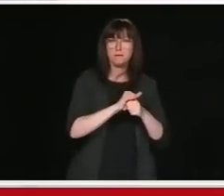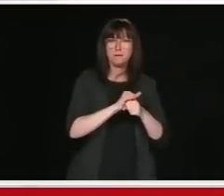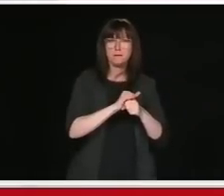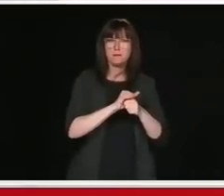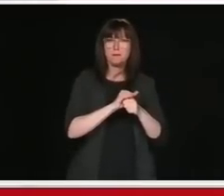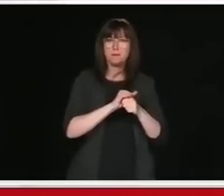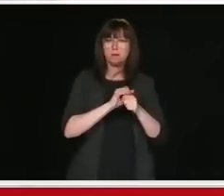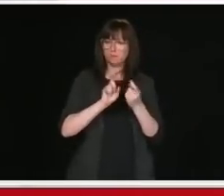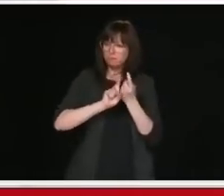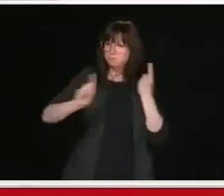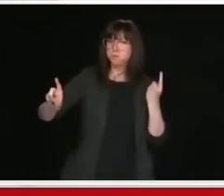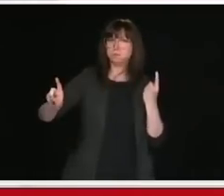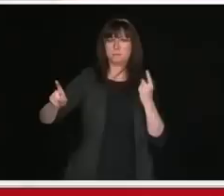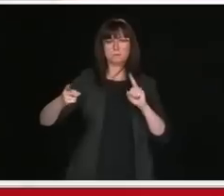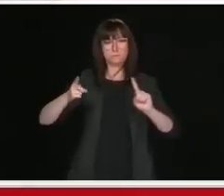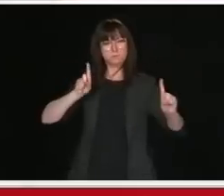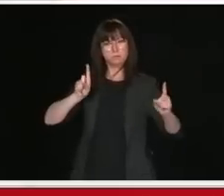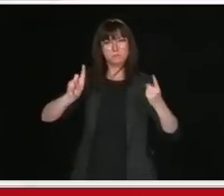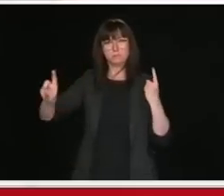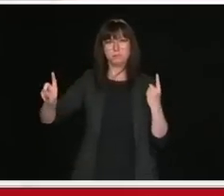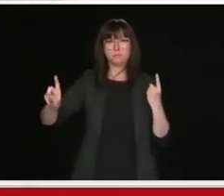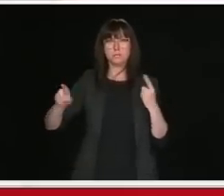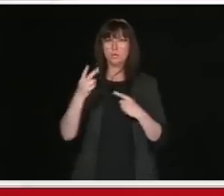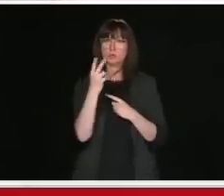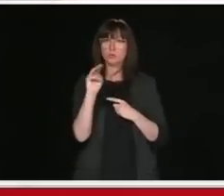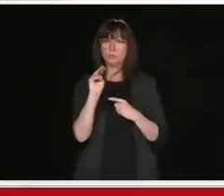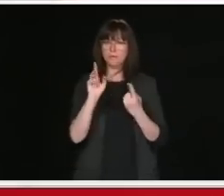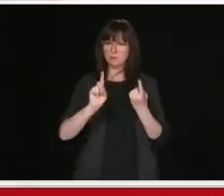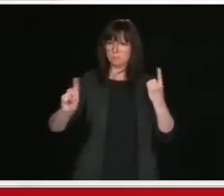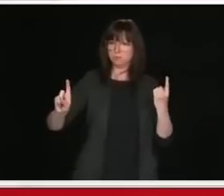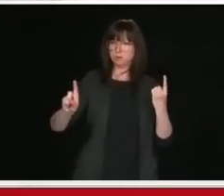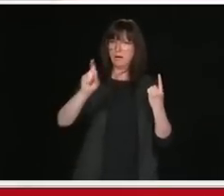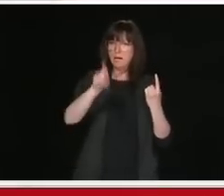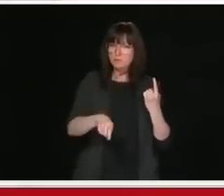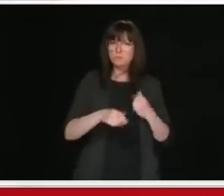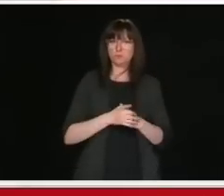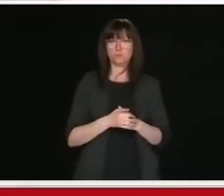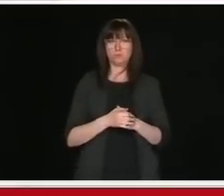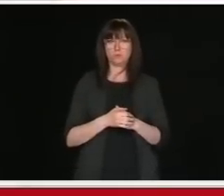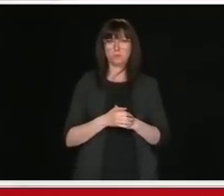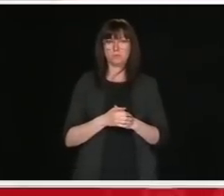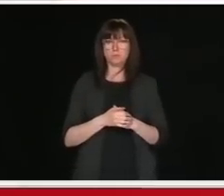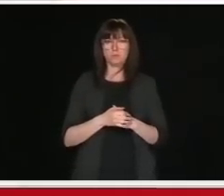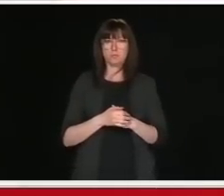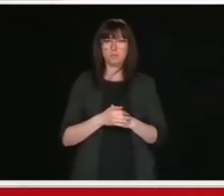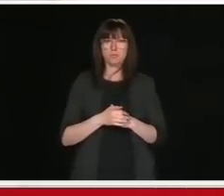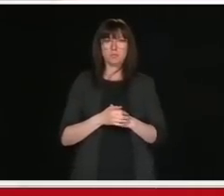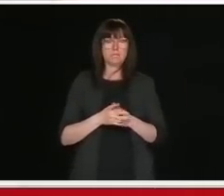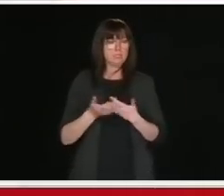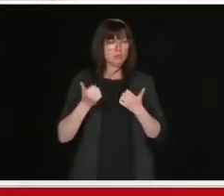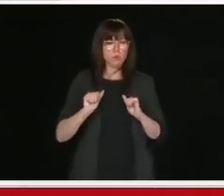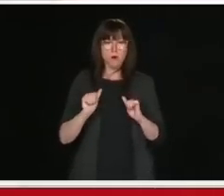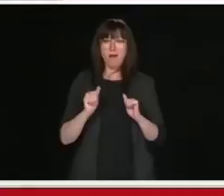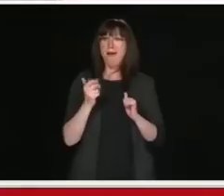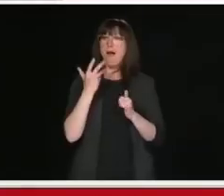keeping 2 meters apart, continue to look to minimize their movements as much as